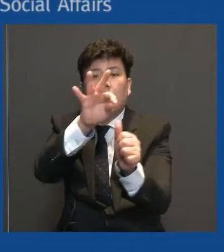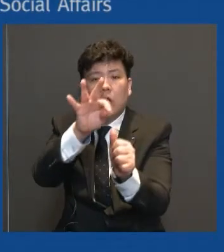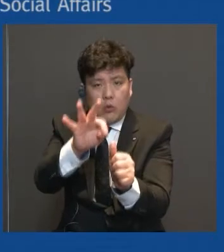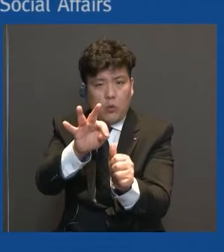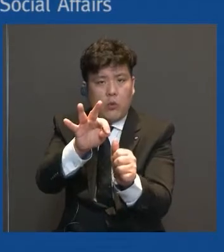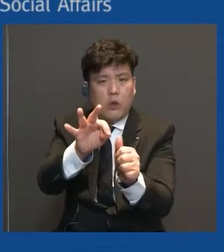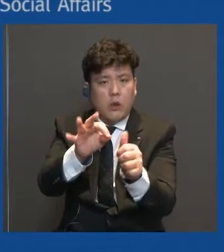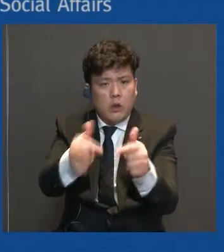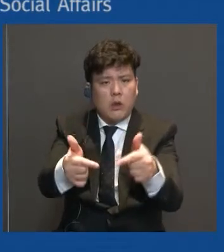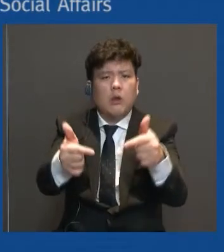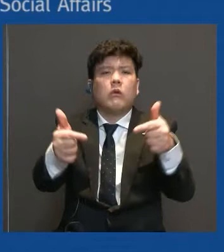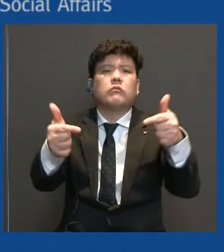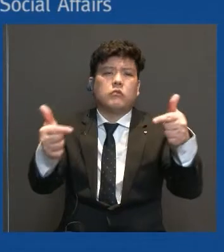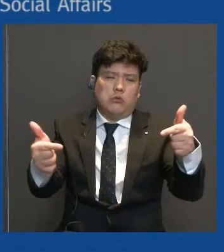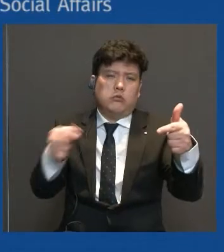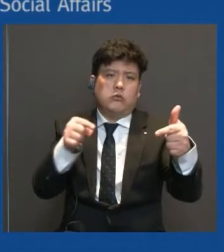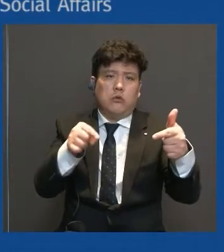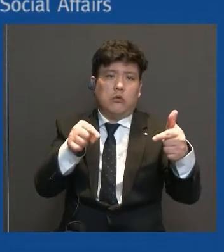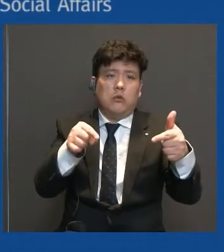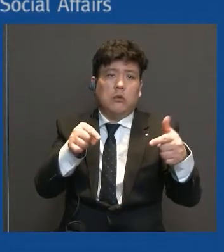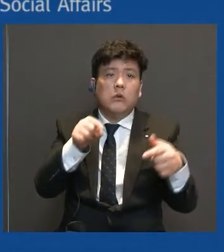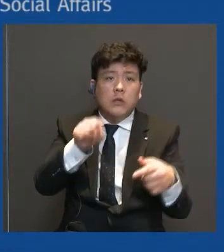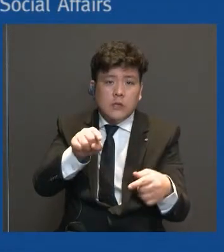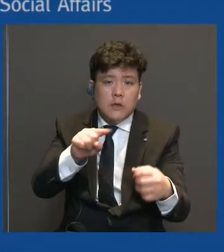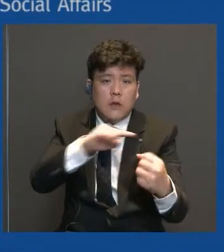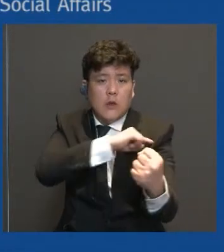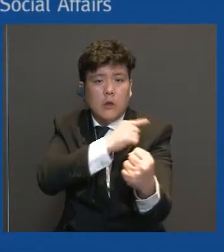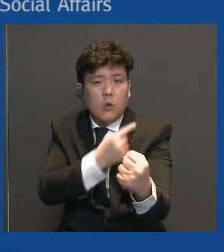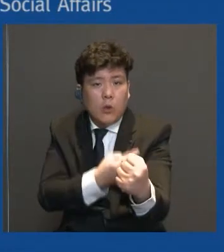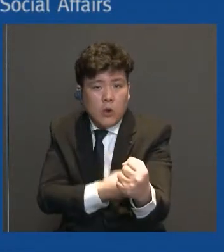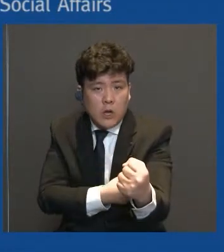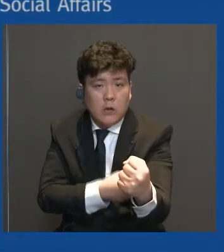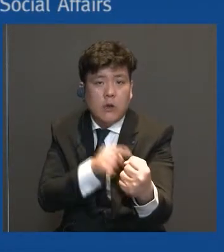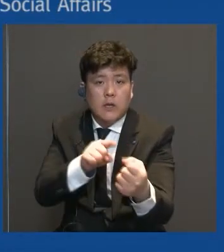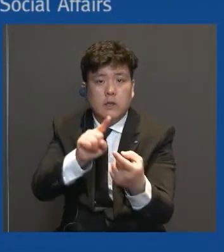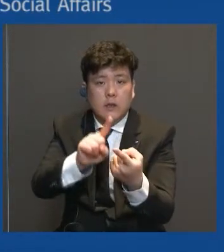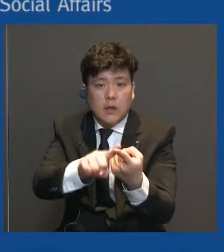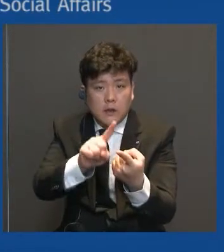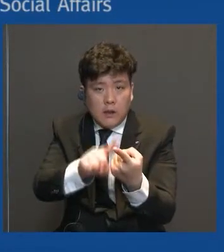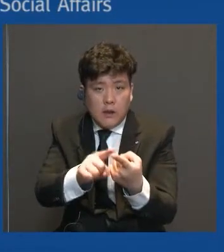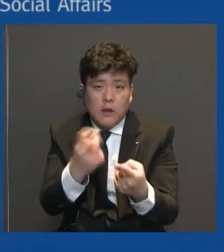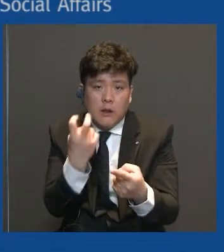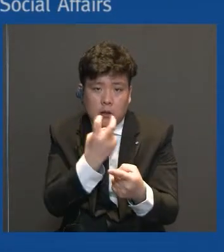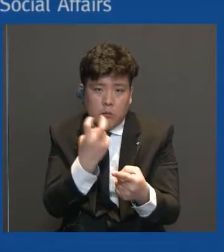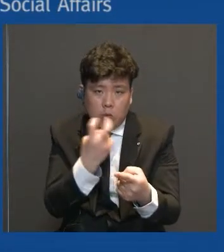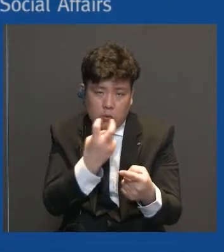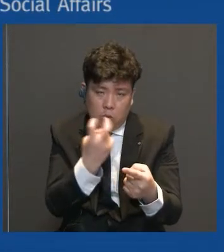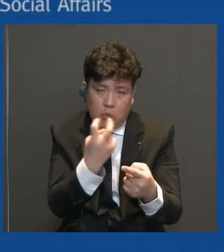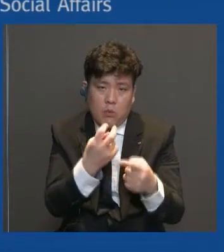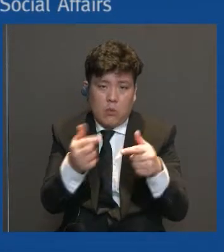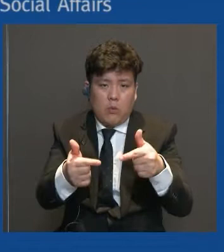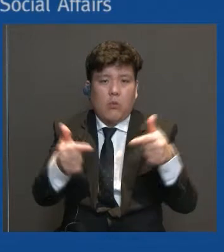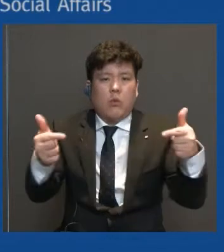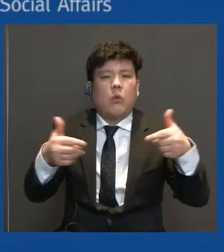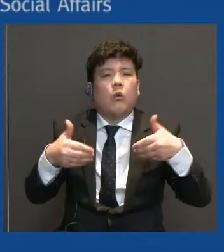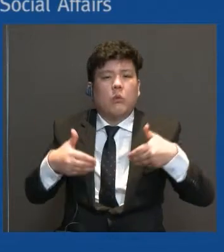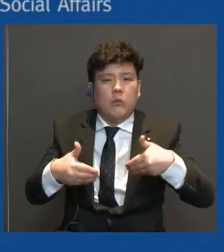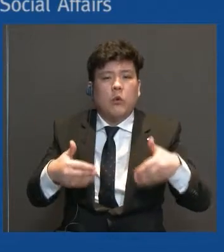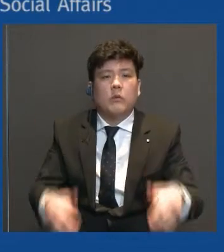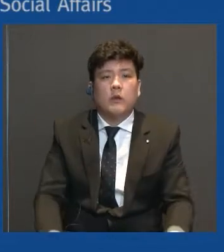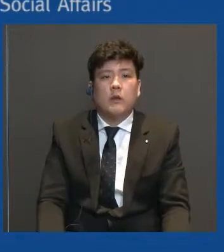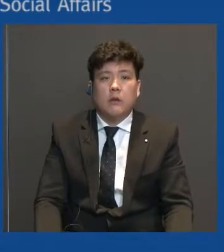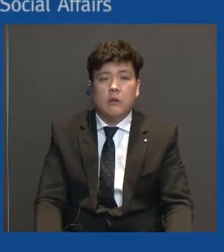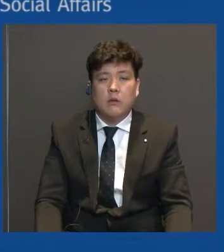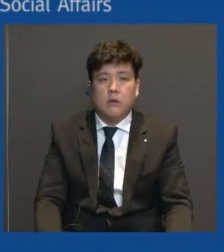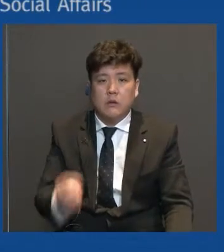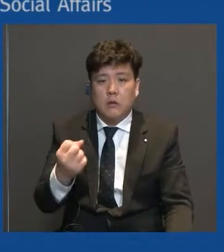We also need to support social inclusion and mental health of older persons by increasing their access to